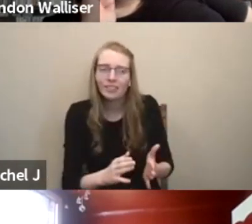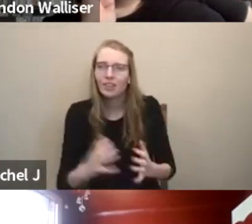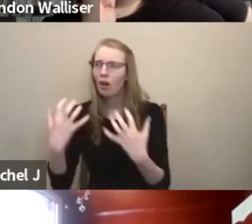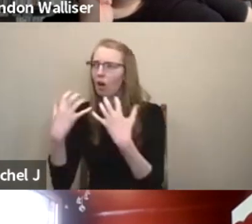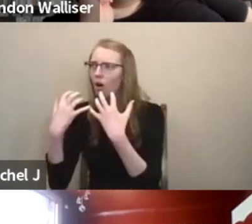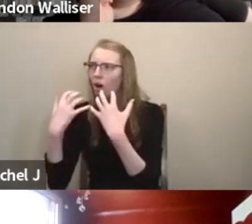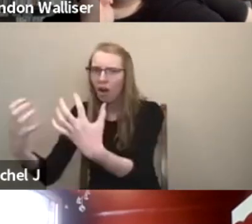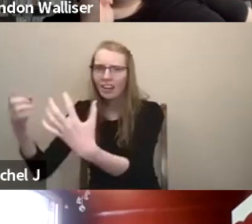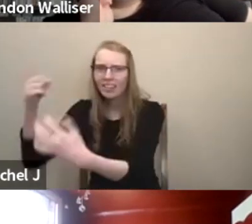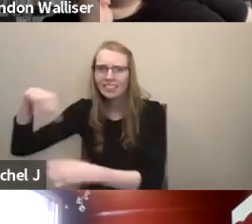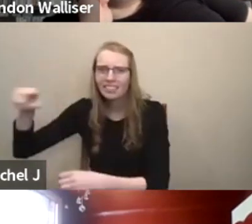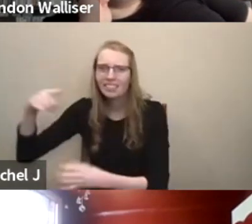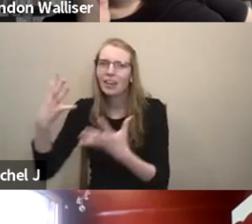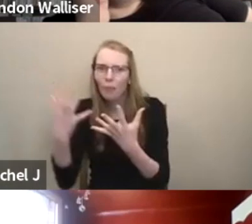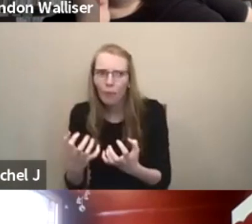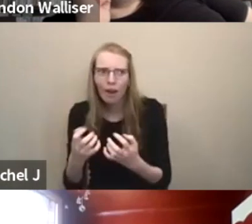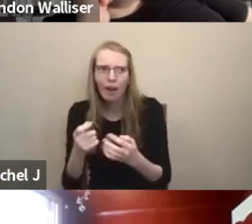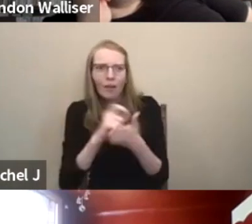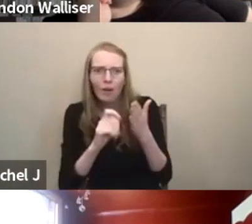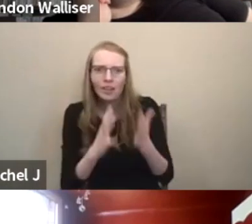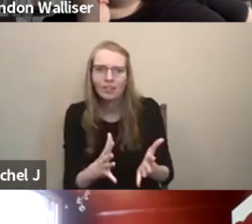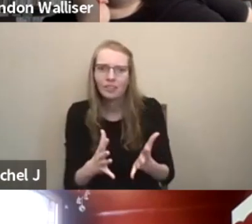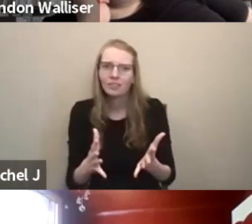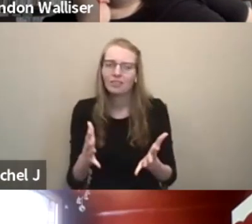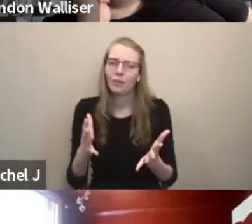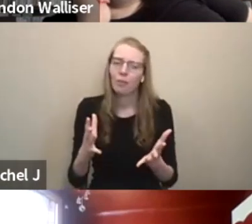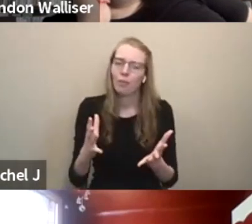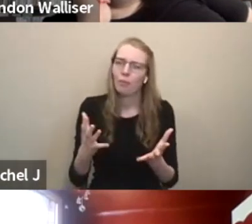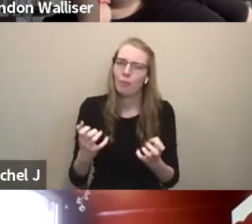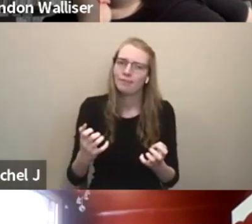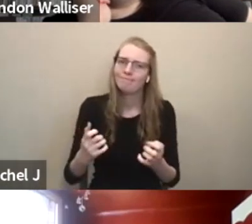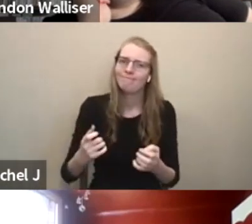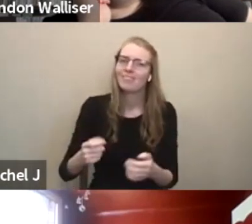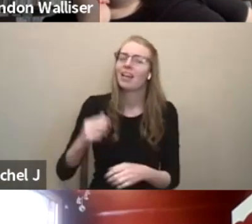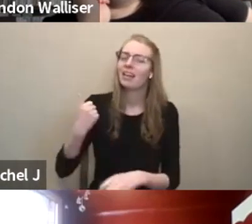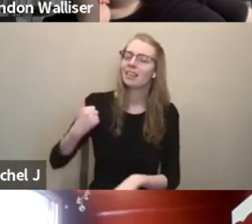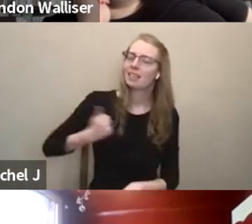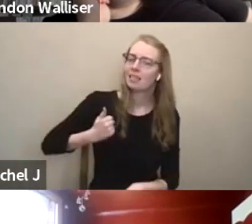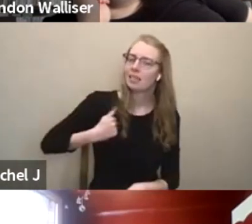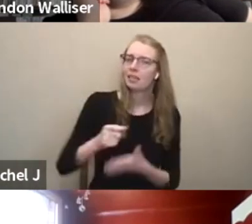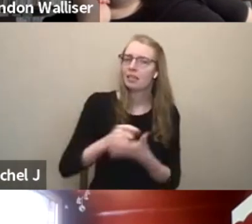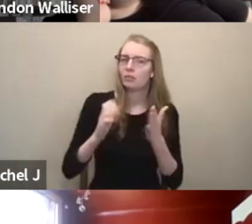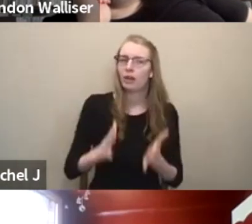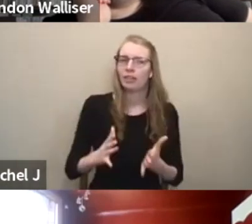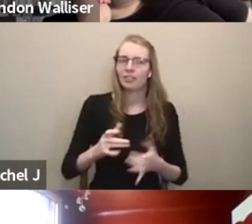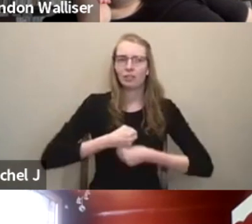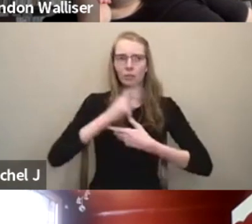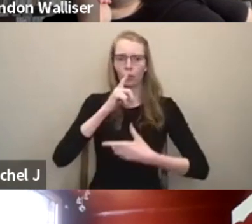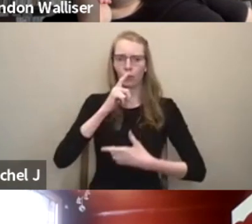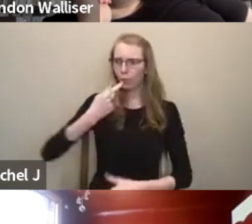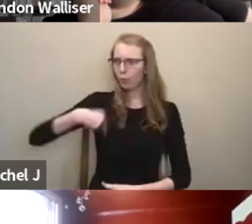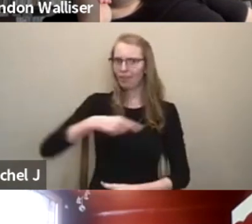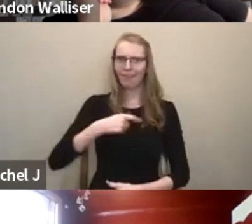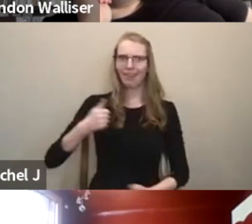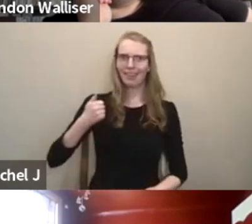that idea of the Canadian playwright has something to tell us about who we are. So how we do that,